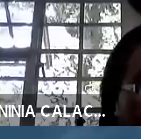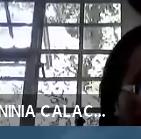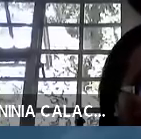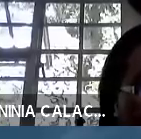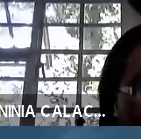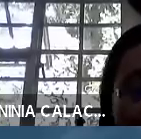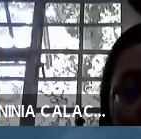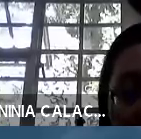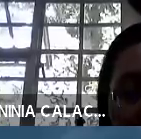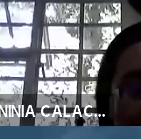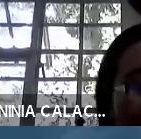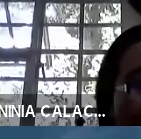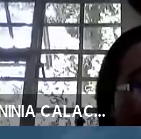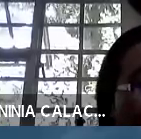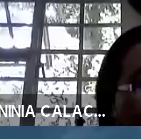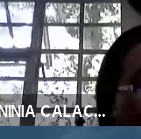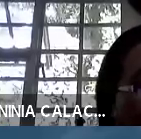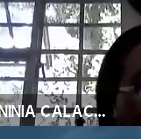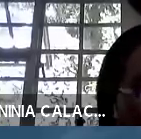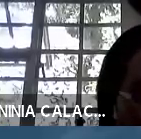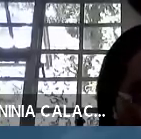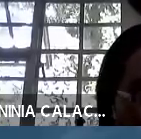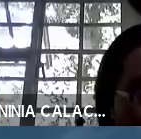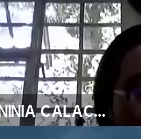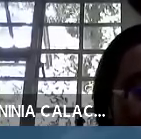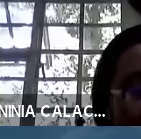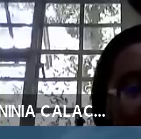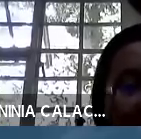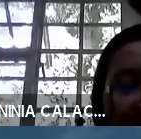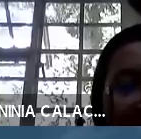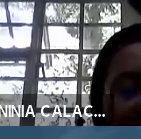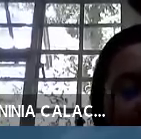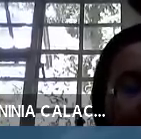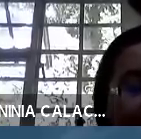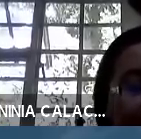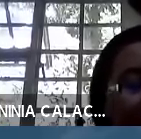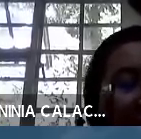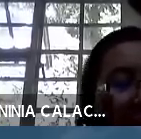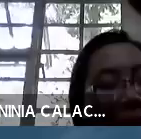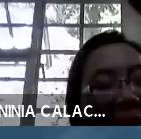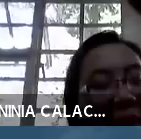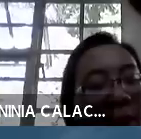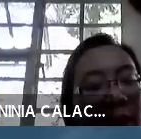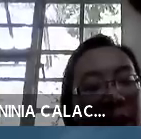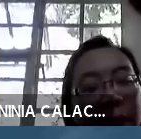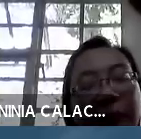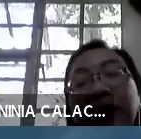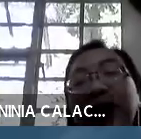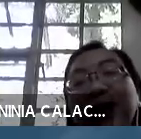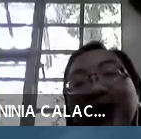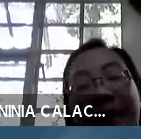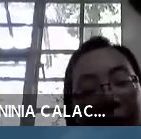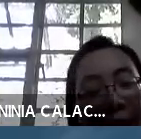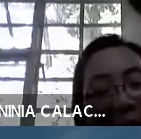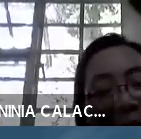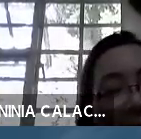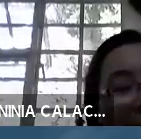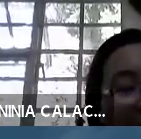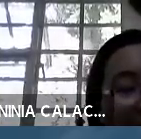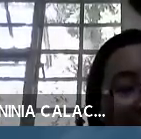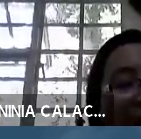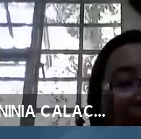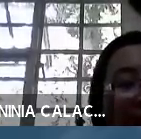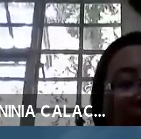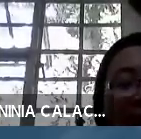guests, students, good morning. This year actually marks my 30th year